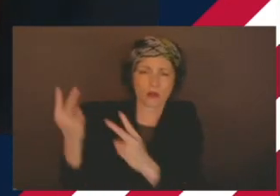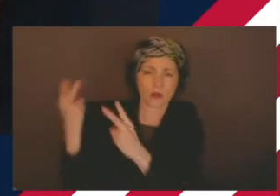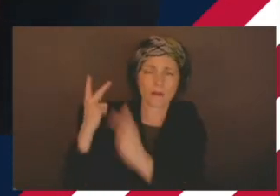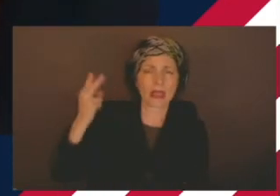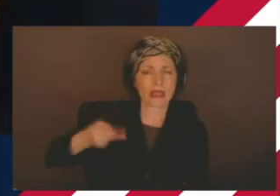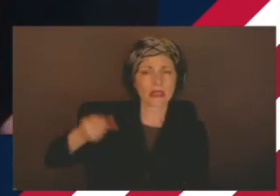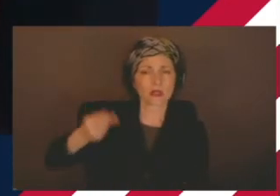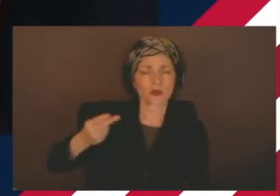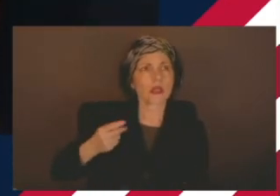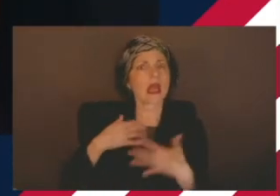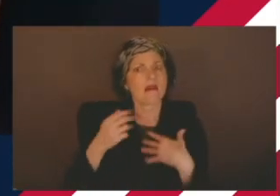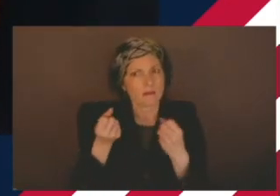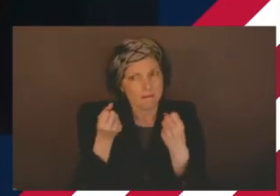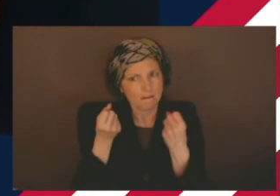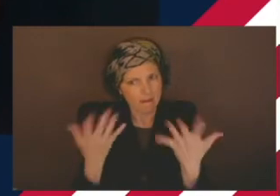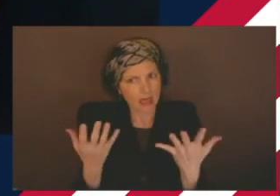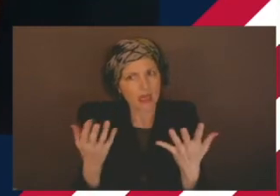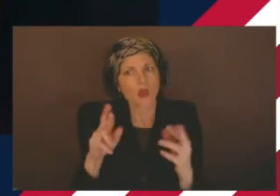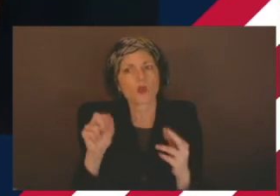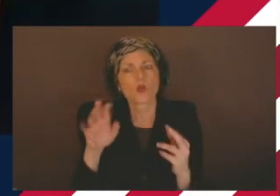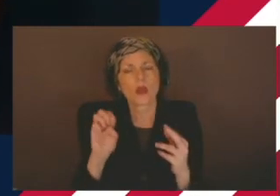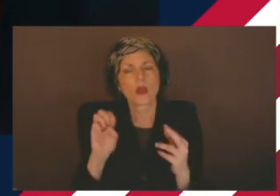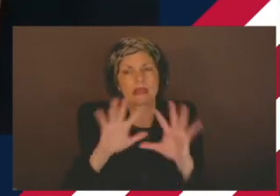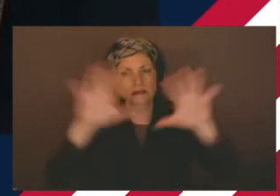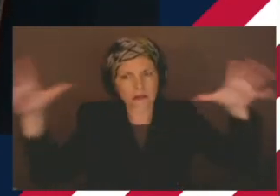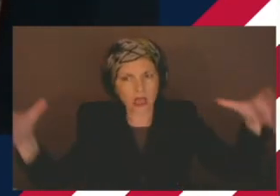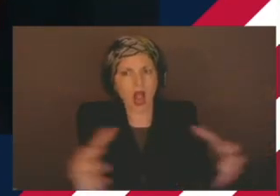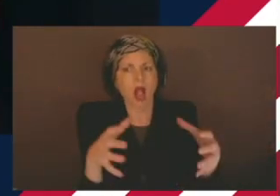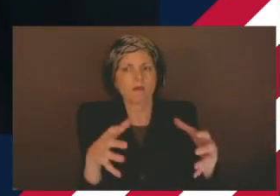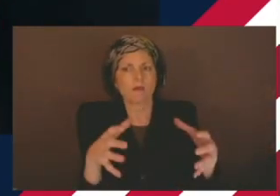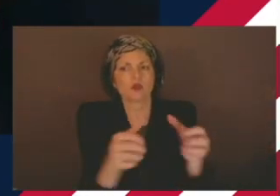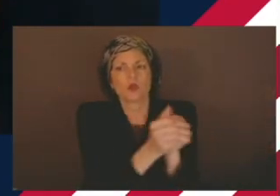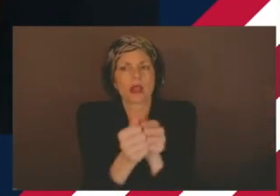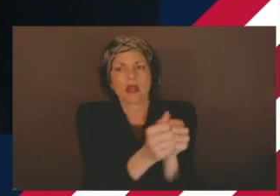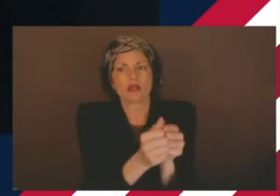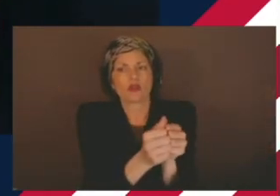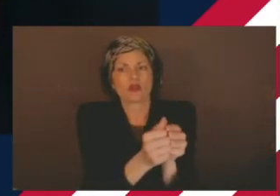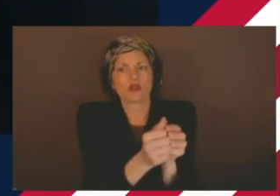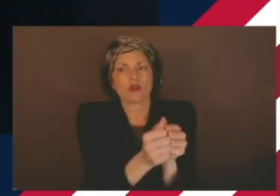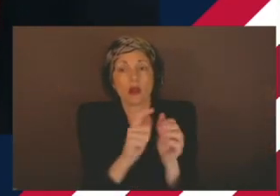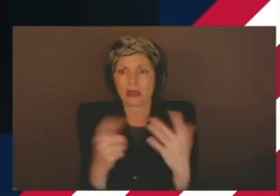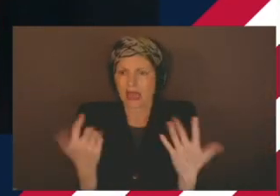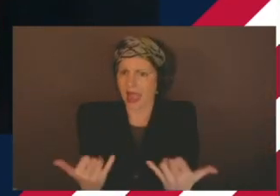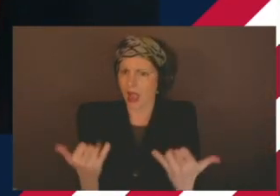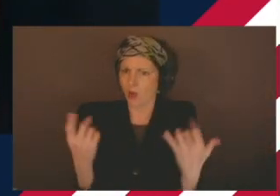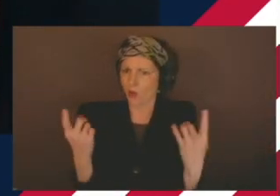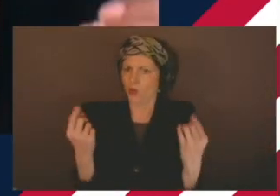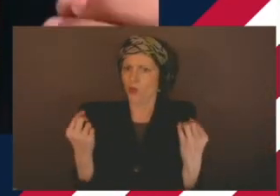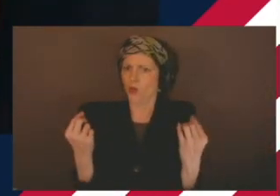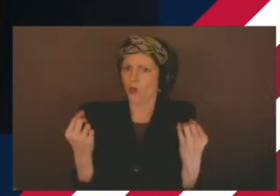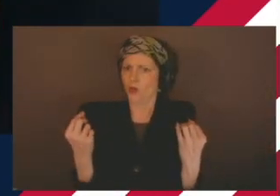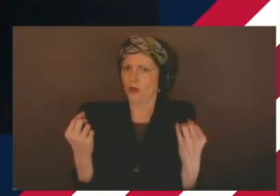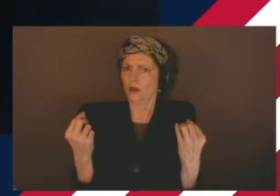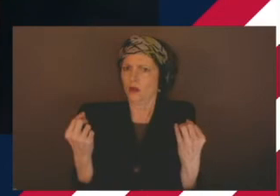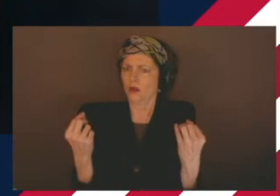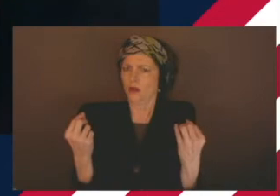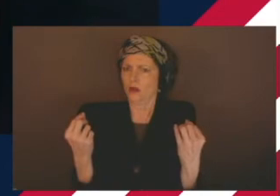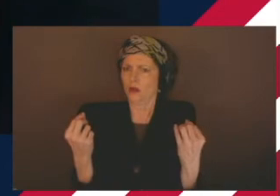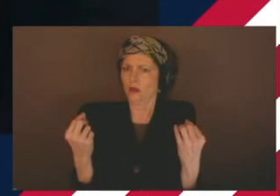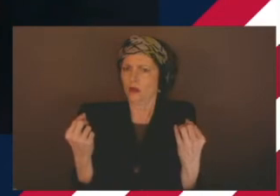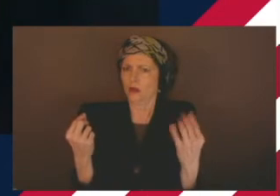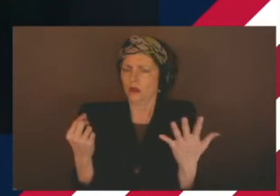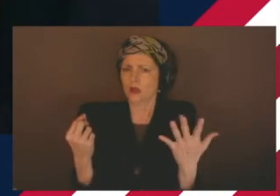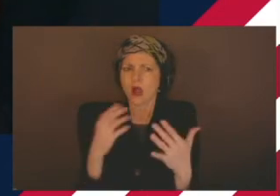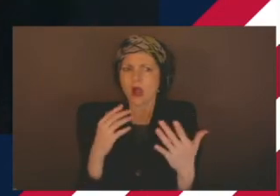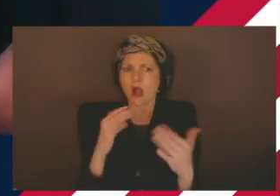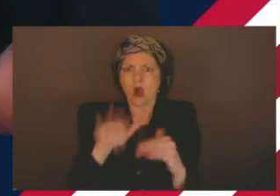multiracial coalitions that come together in a time of transformation. Now, what must we do? We must not take all that's happening in the